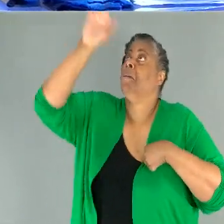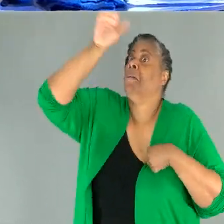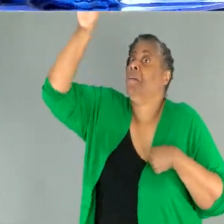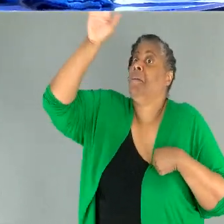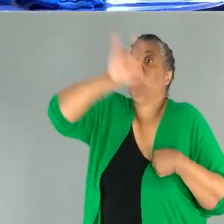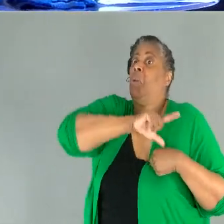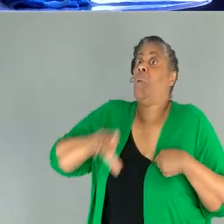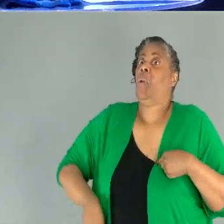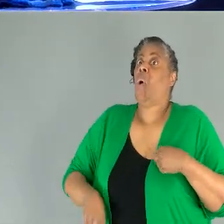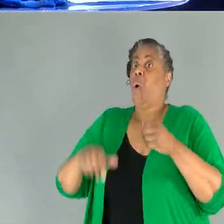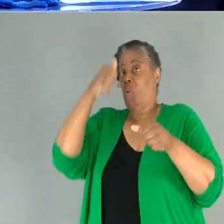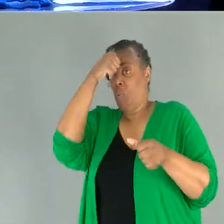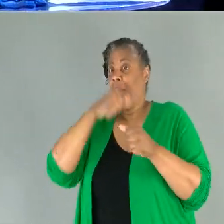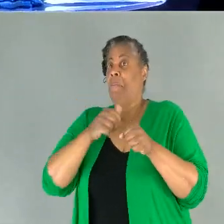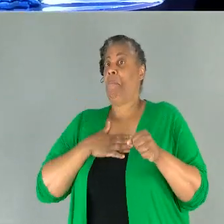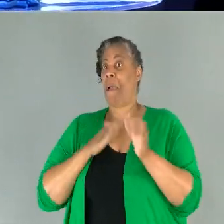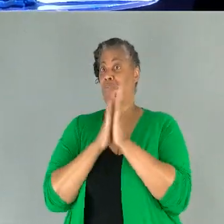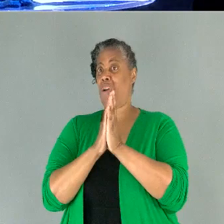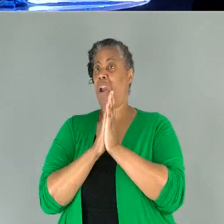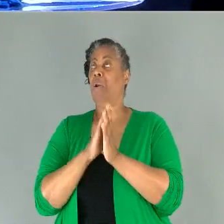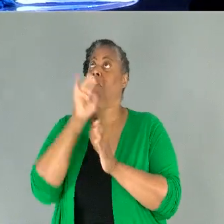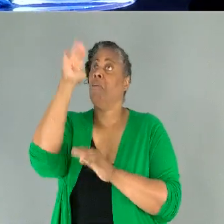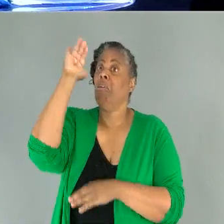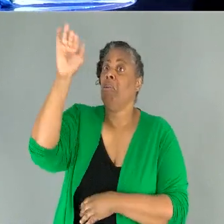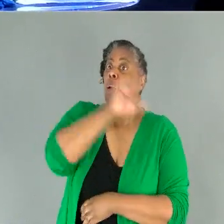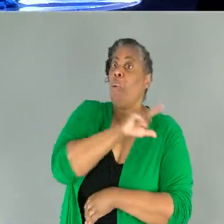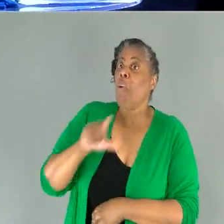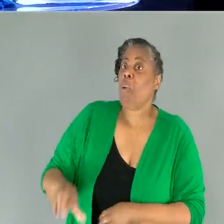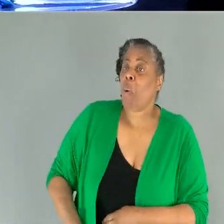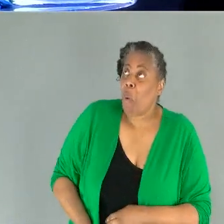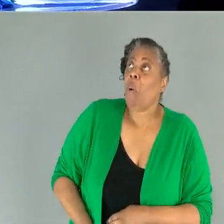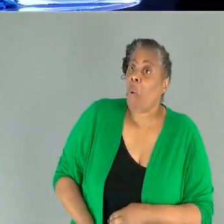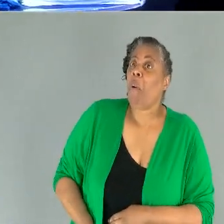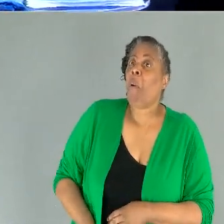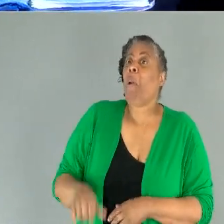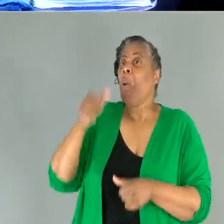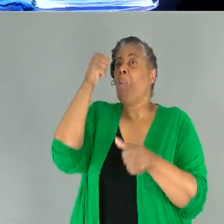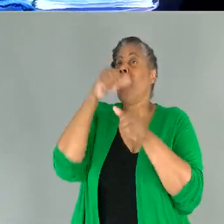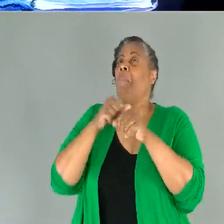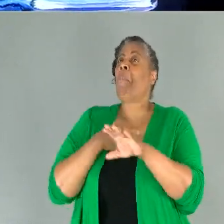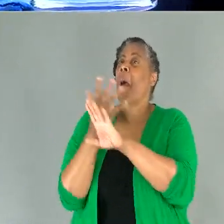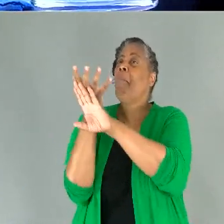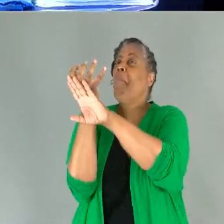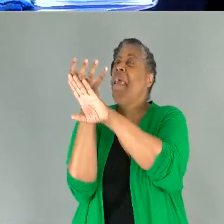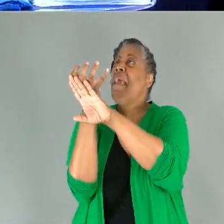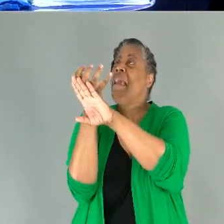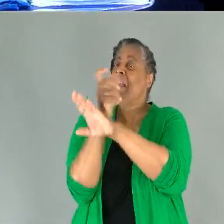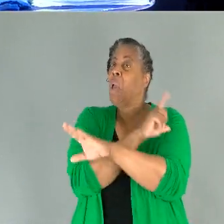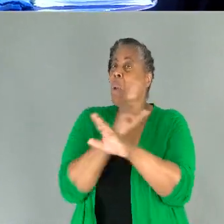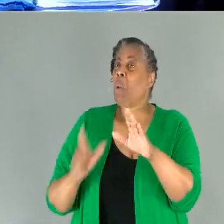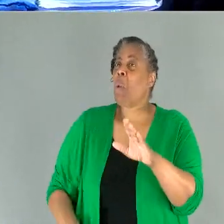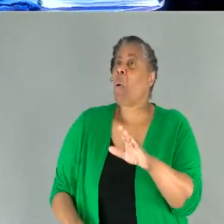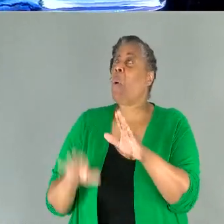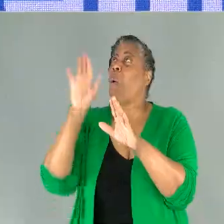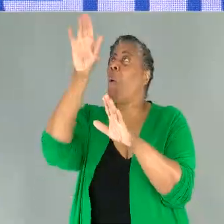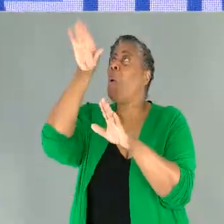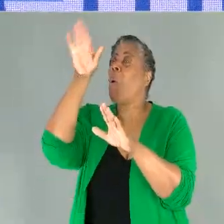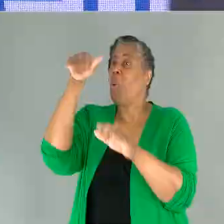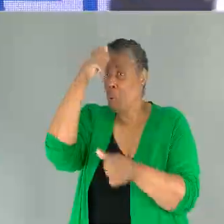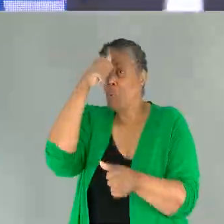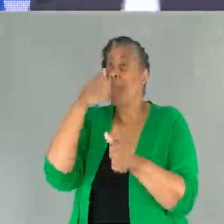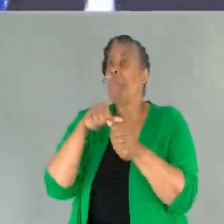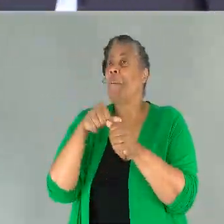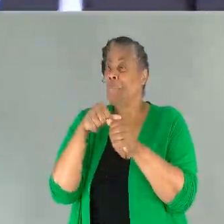Lord, remember my prayer. Lord, remember my plea. Lord,